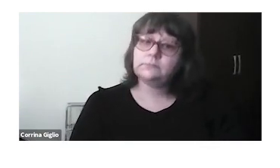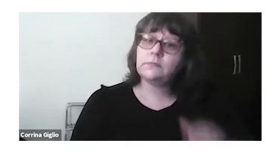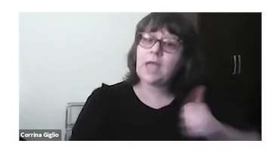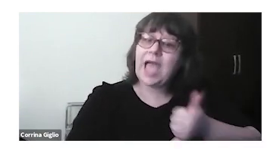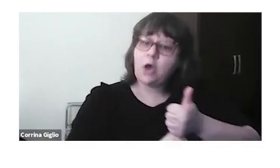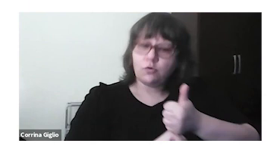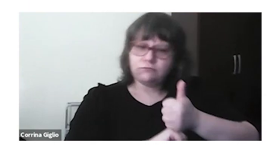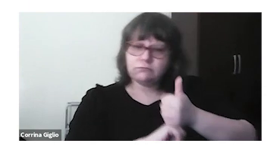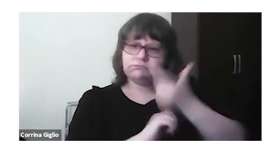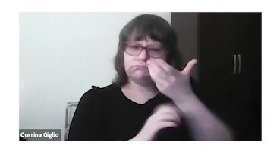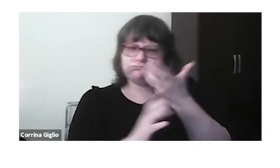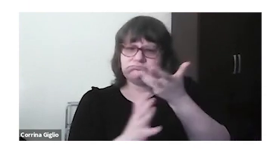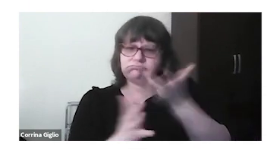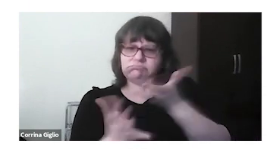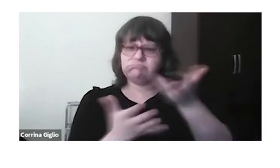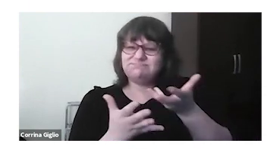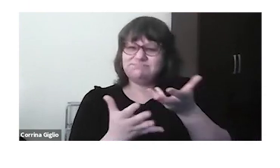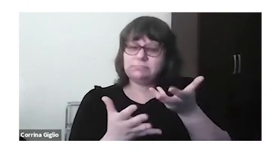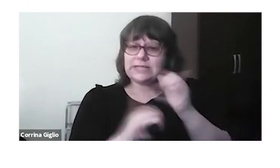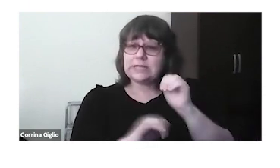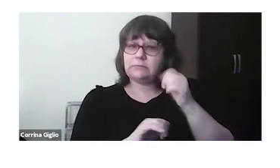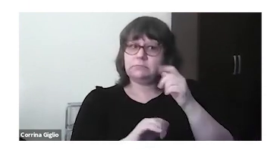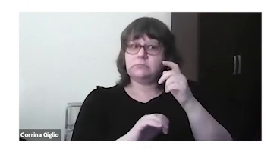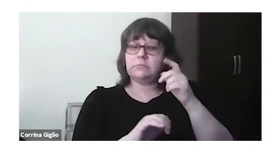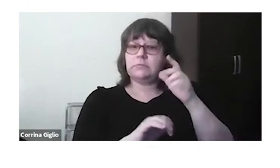ways where these things would not happen in the first place.